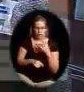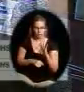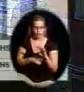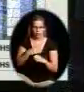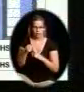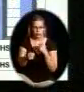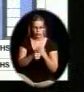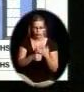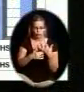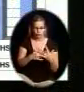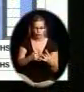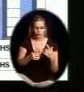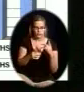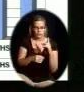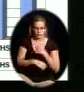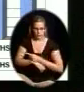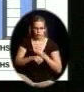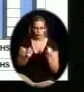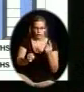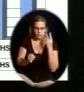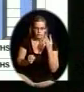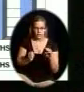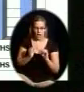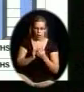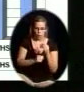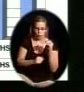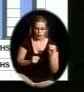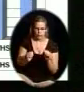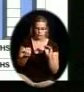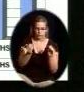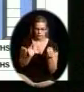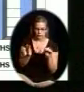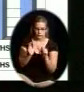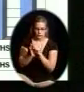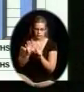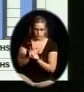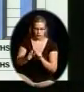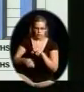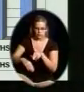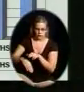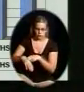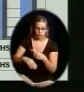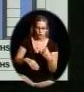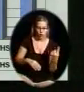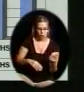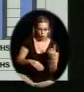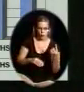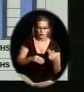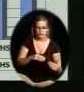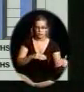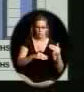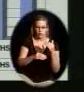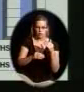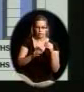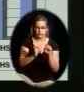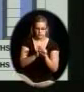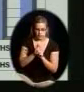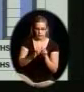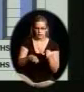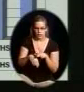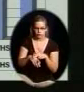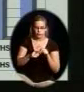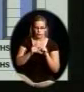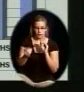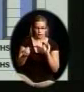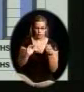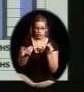data on that we can provide. You can see how Olathe compares to the state and the nation. We're always above the state and the nation, but yet when